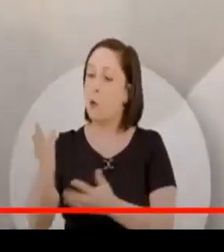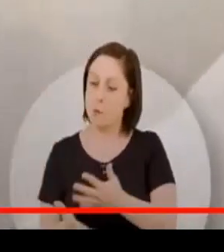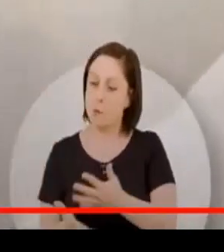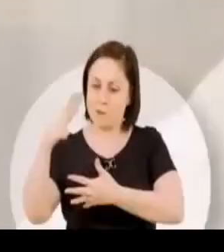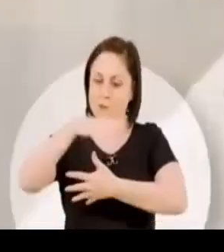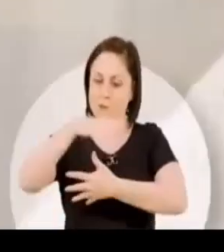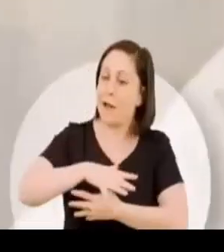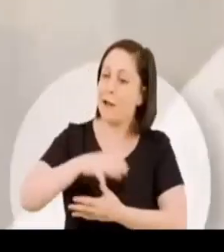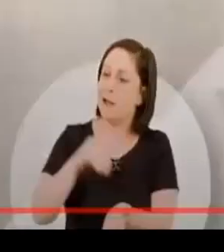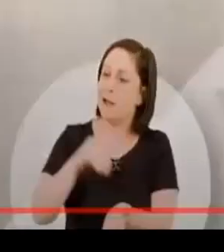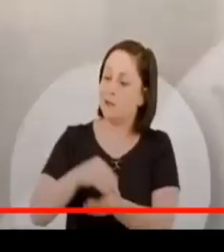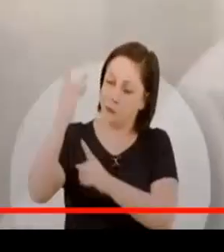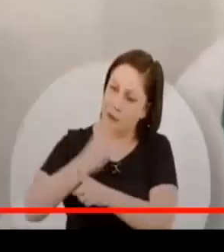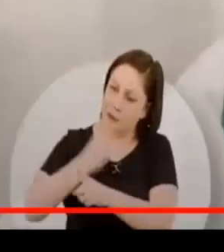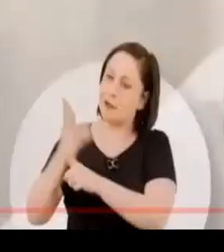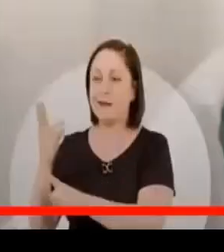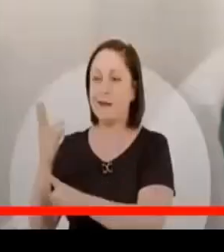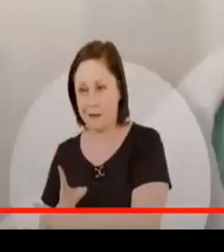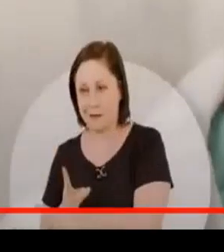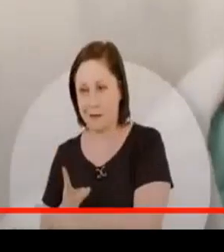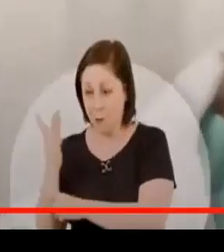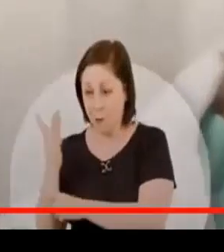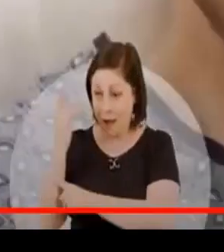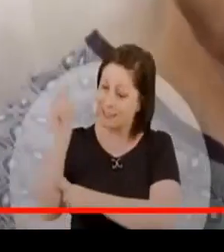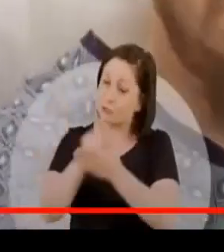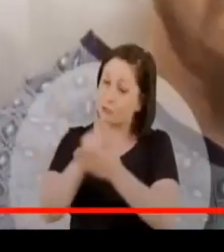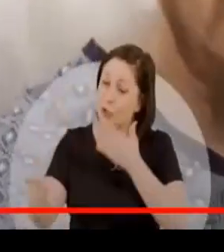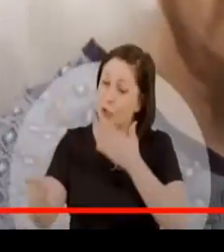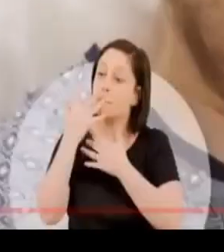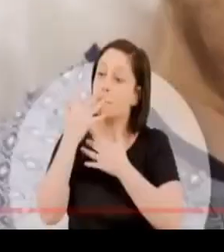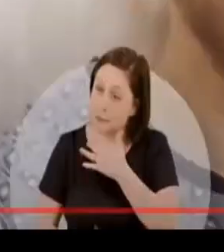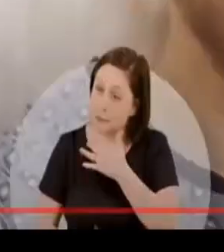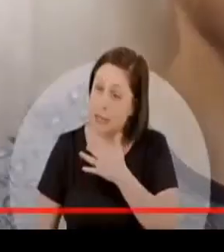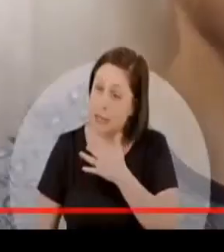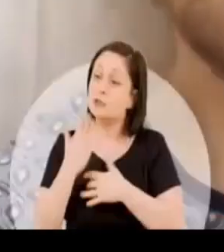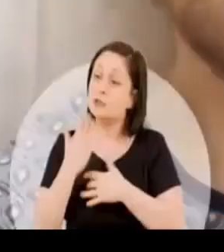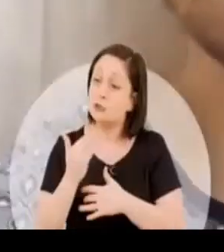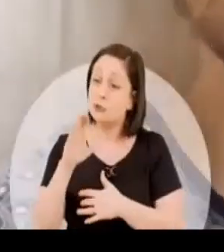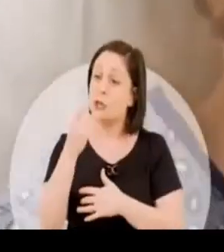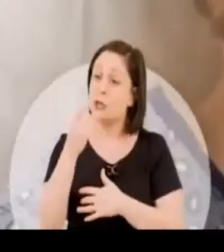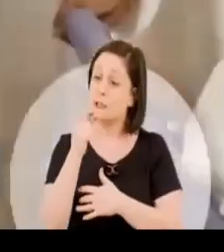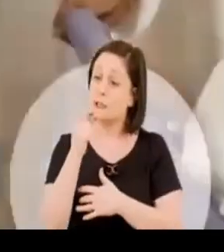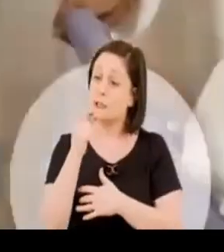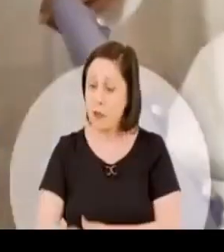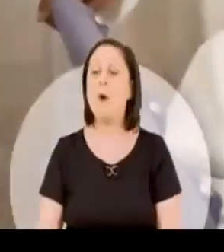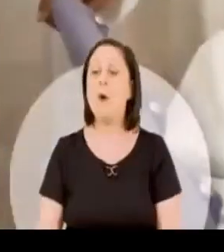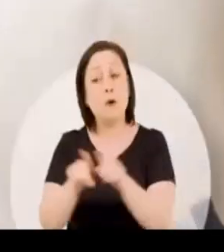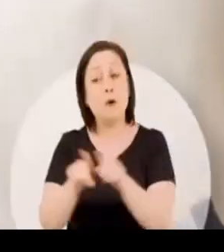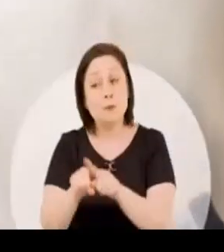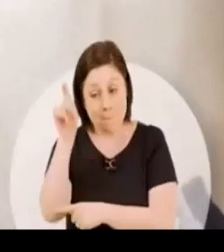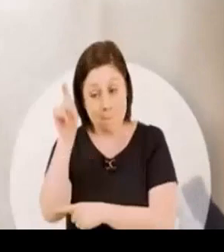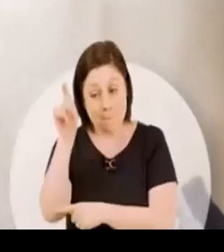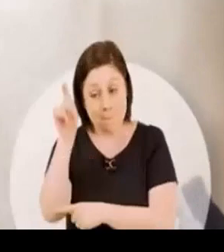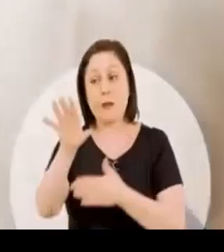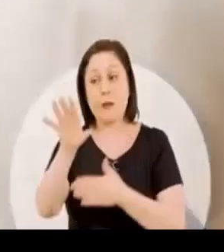doctor every 6 months because they need to check your blood sugar levels and cholesterol. Your primary care doctor also needs to check your